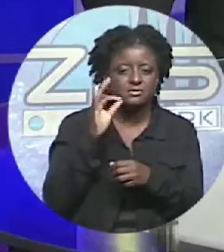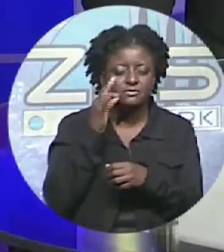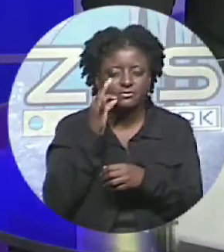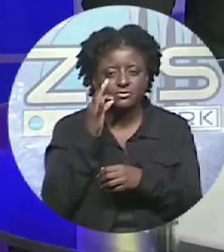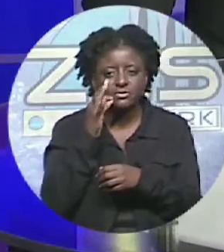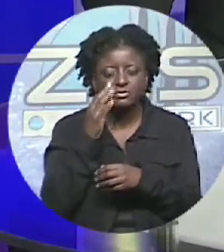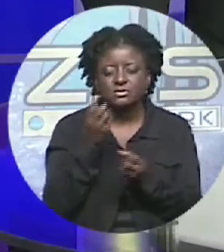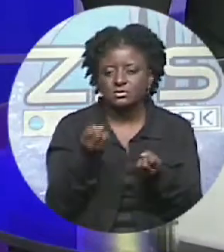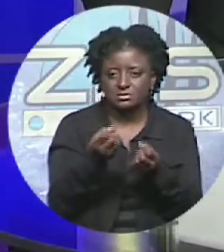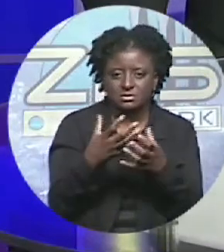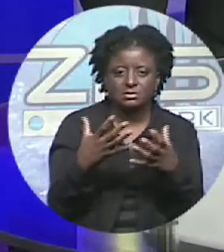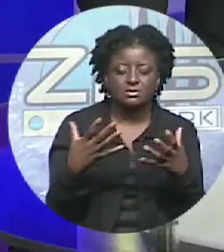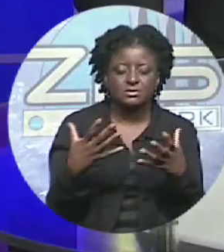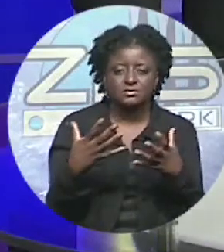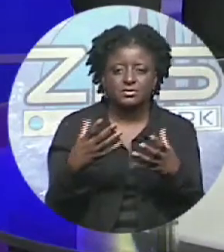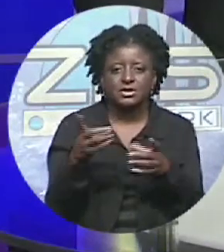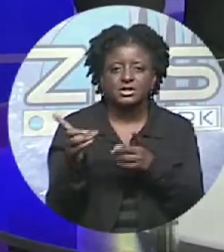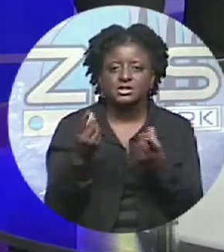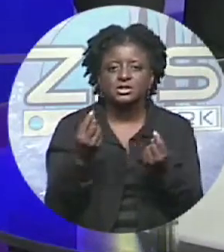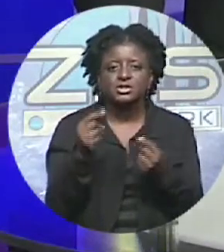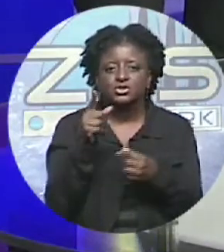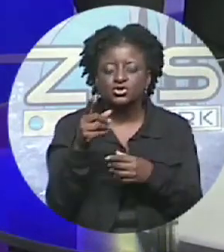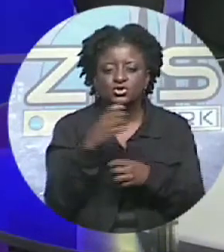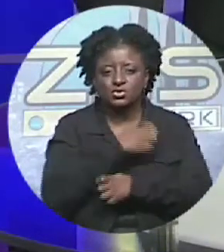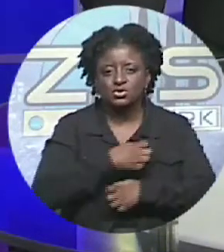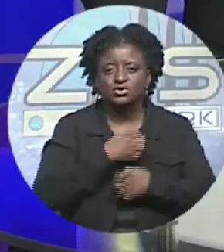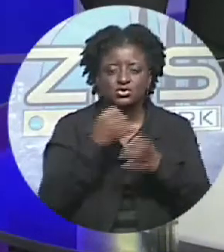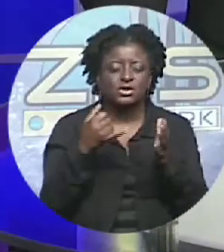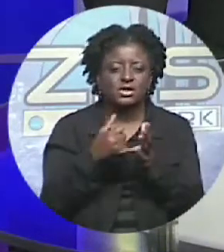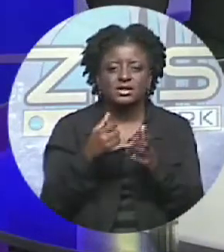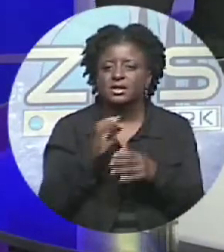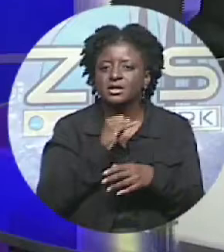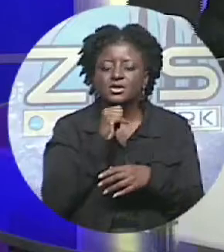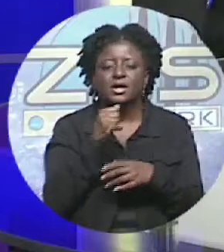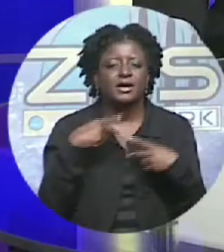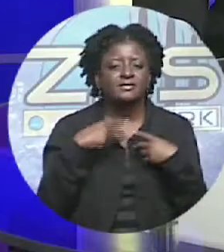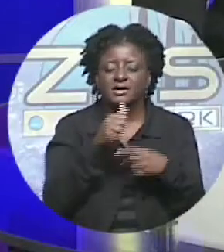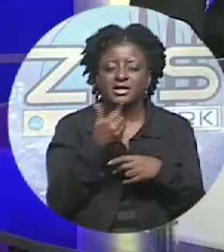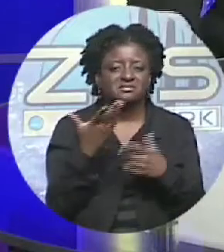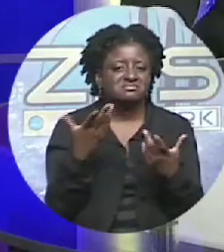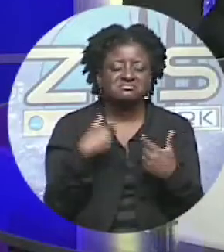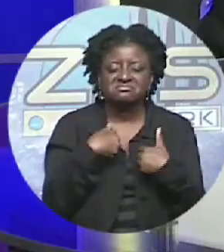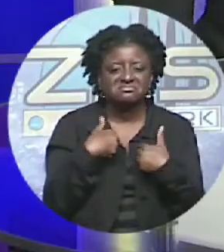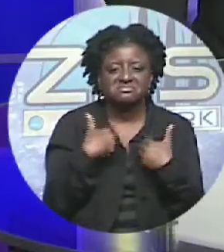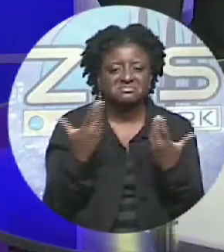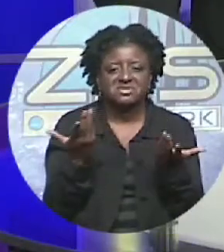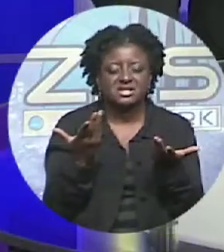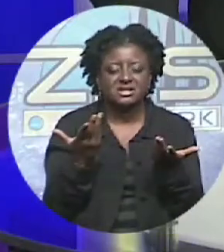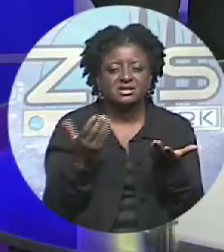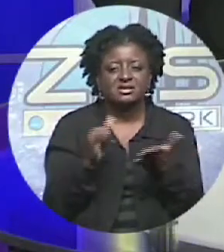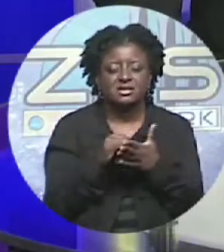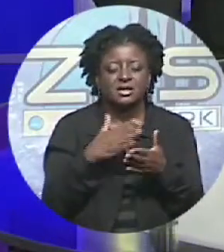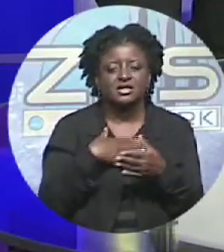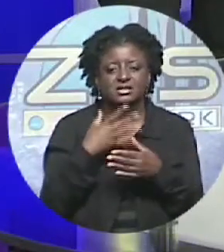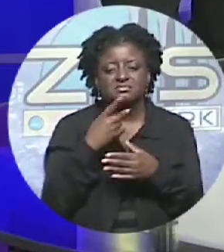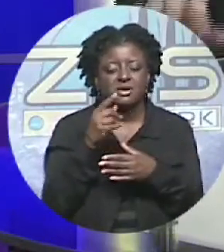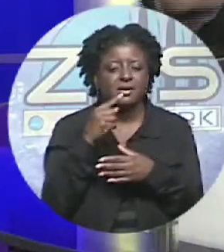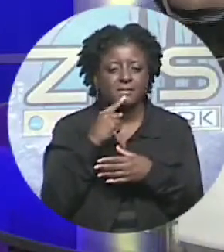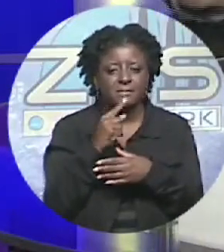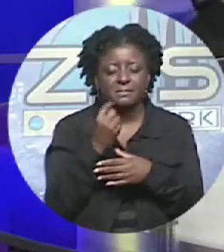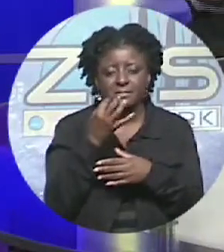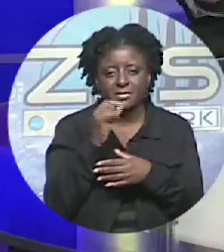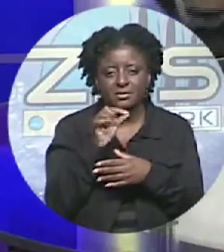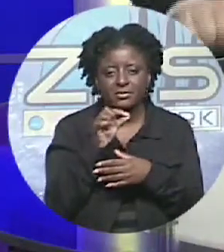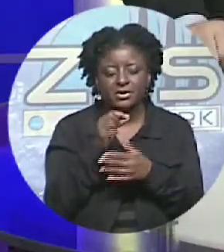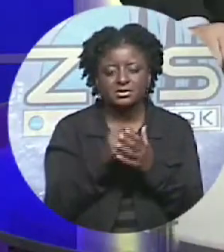galore. Did you enjoy it? I didn't have any. Neither did I. That's my point. But Bria was busy. She was busy.